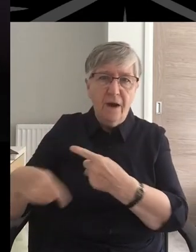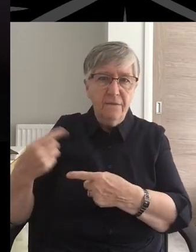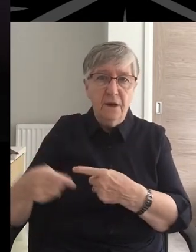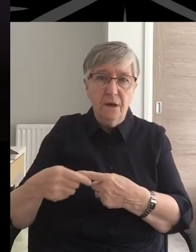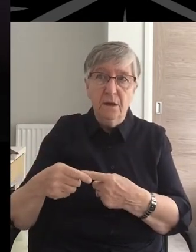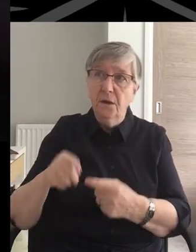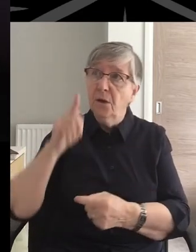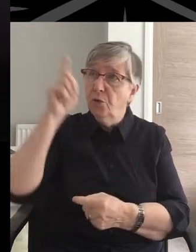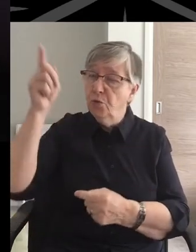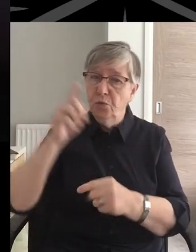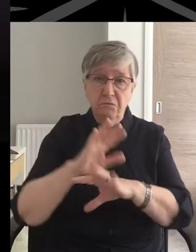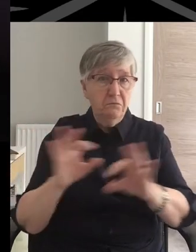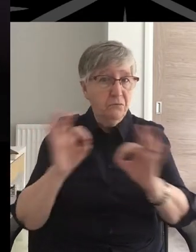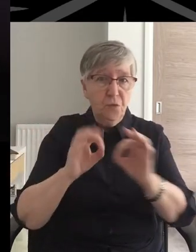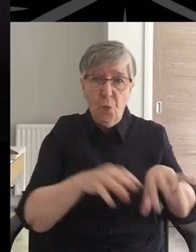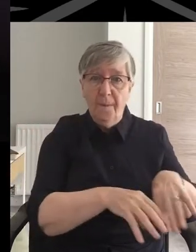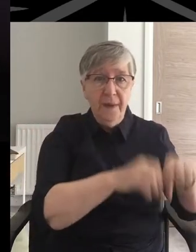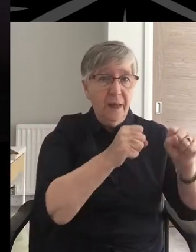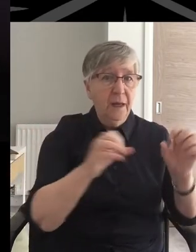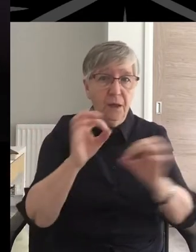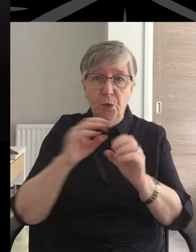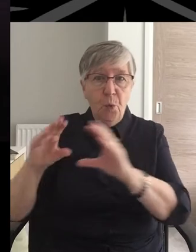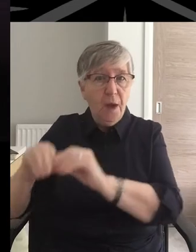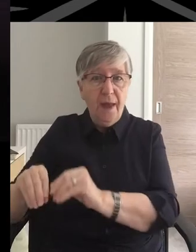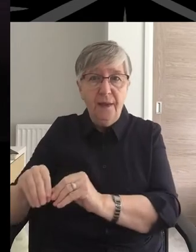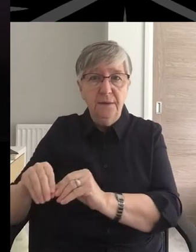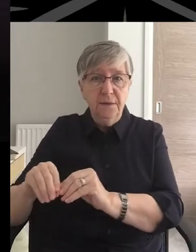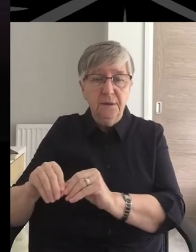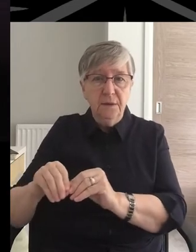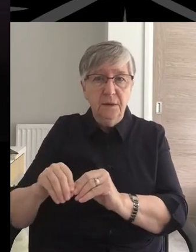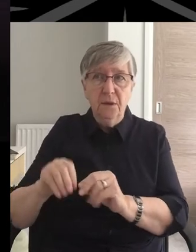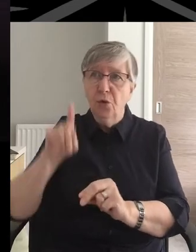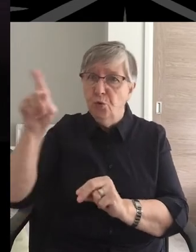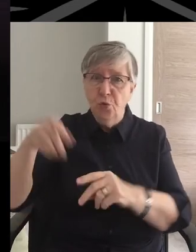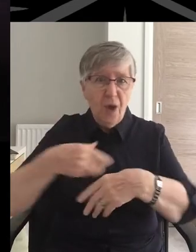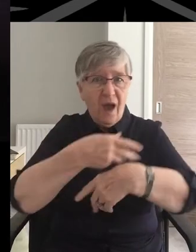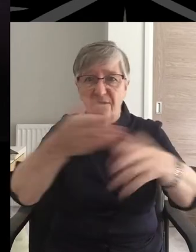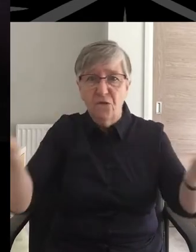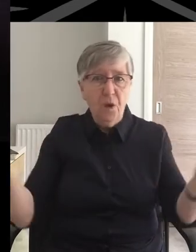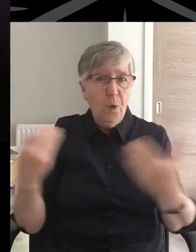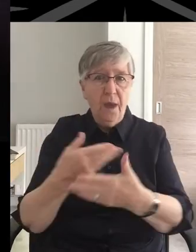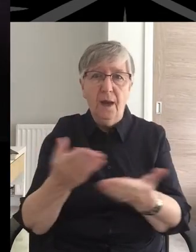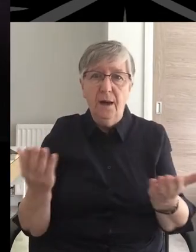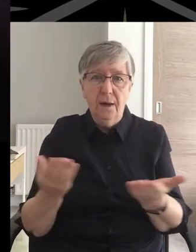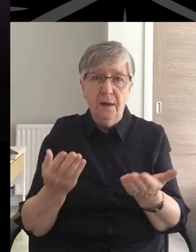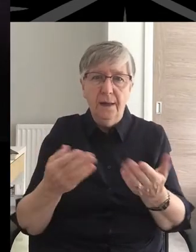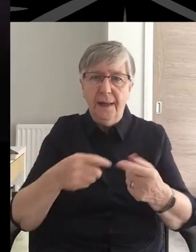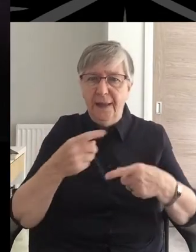You're a God without beginning, without end, a God who is everywhere, a God who is eternal.